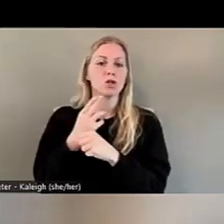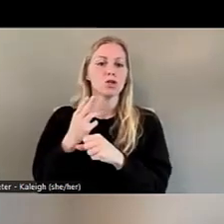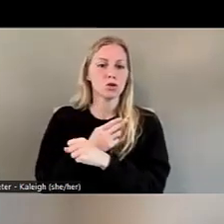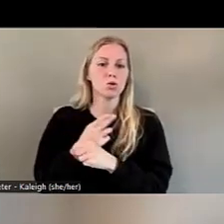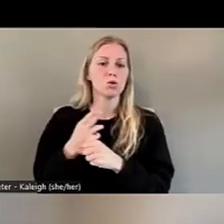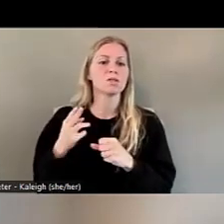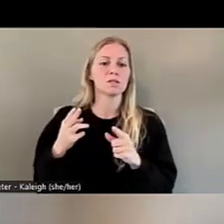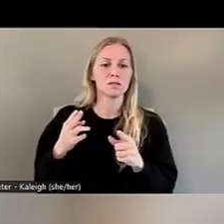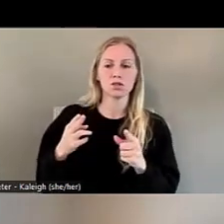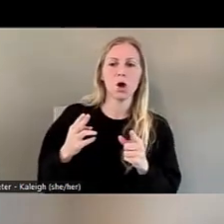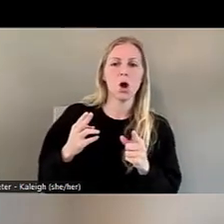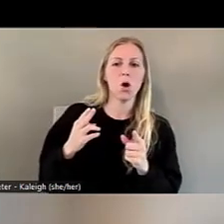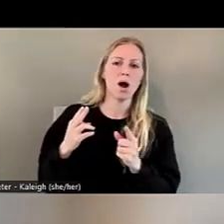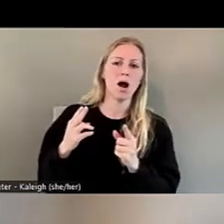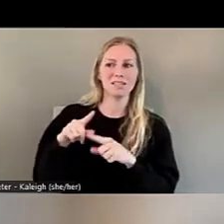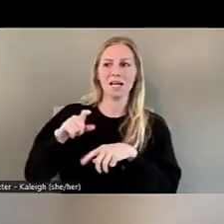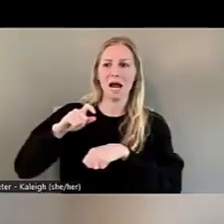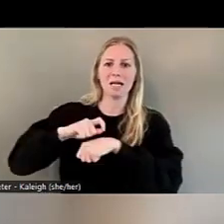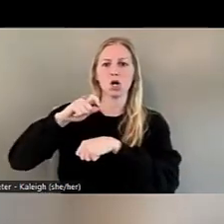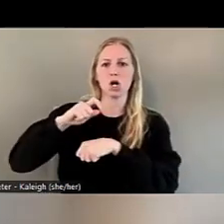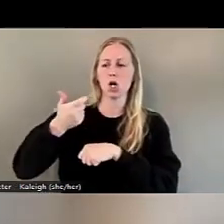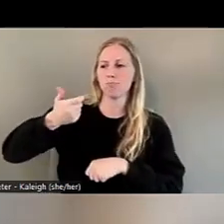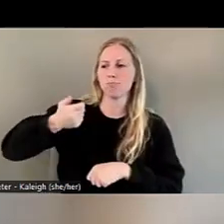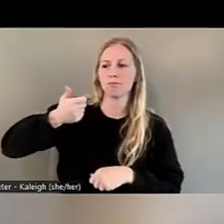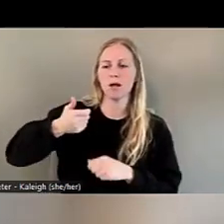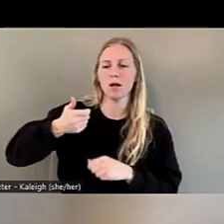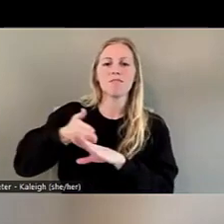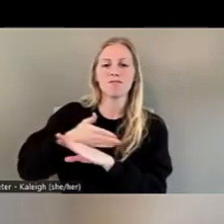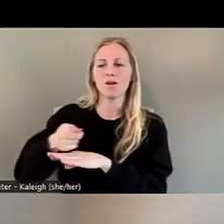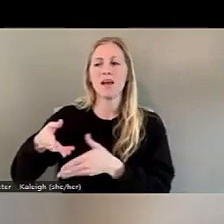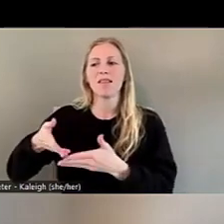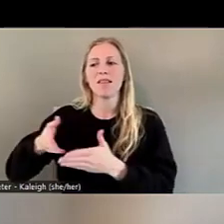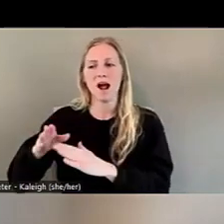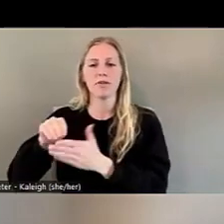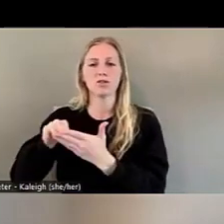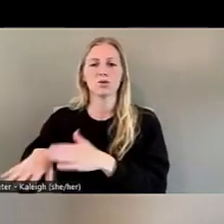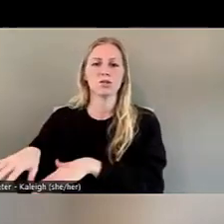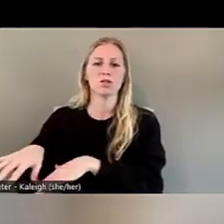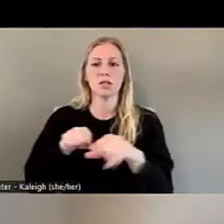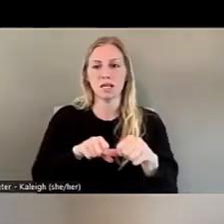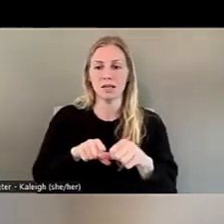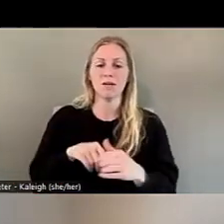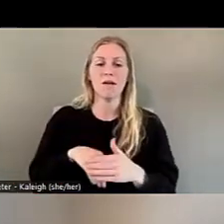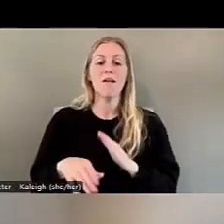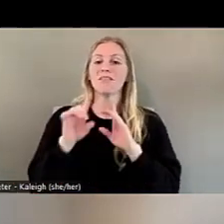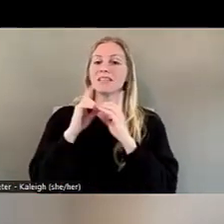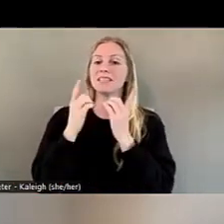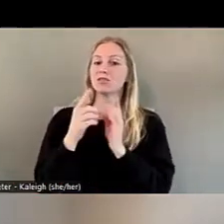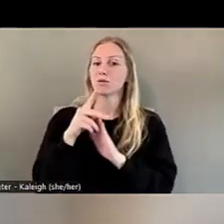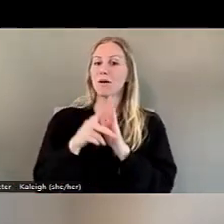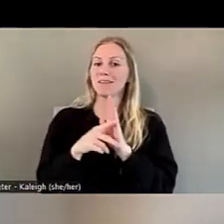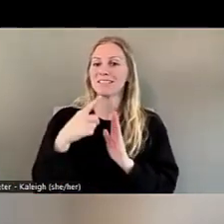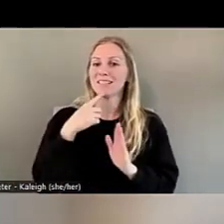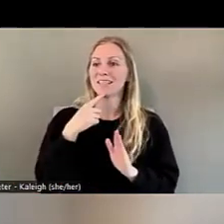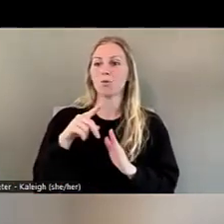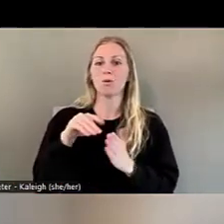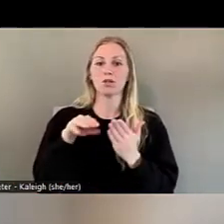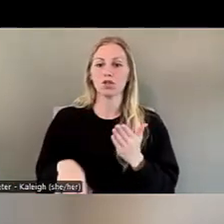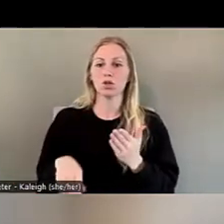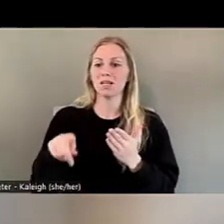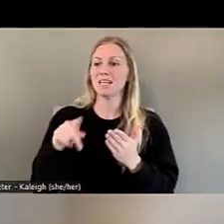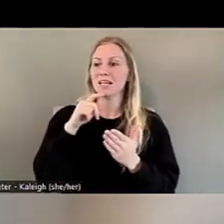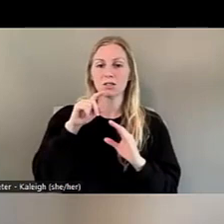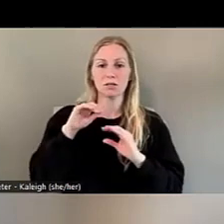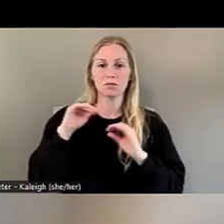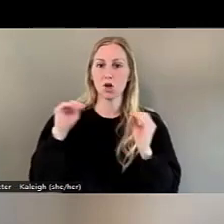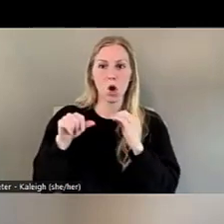student to leave seclusion, even though the district's policy was that seclusion should end when a student is no longer an imminent risk of harm